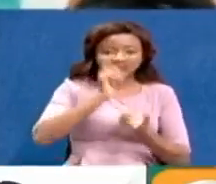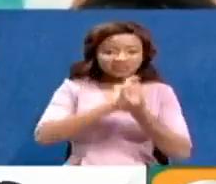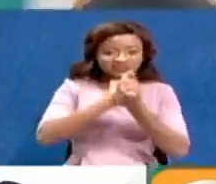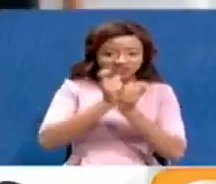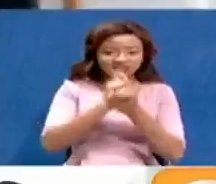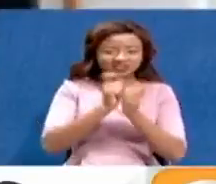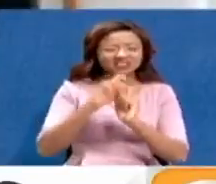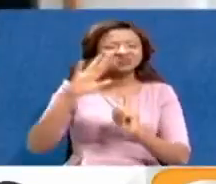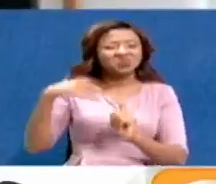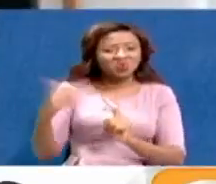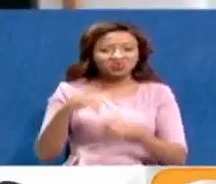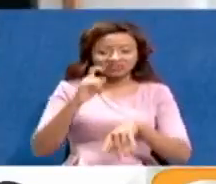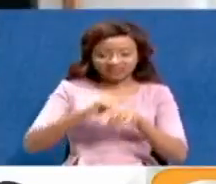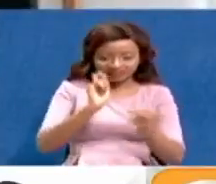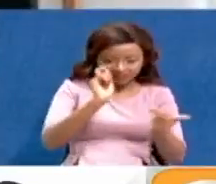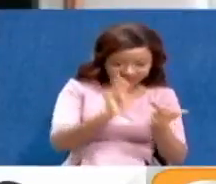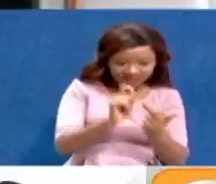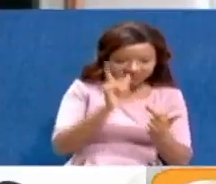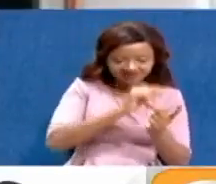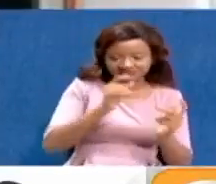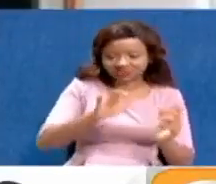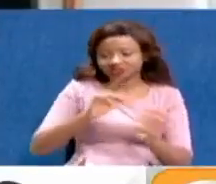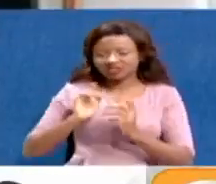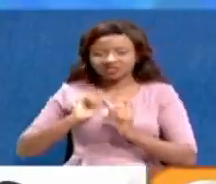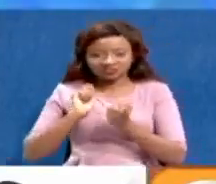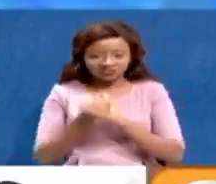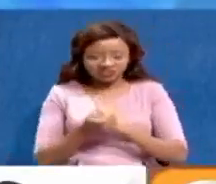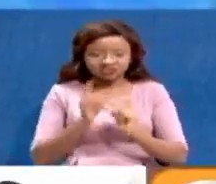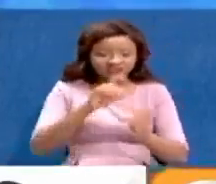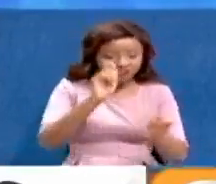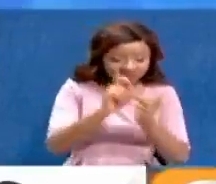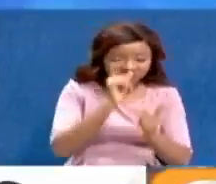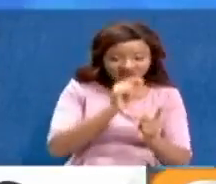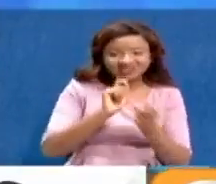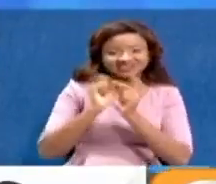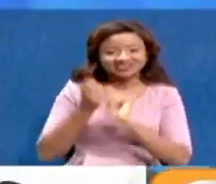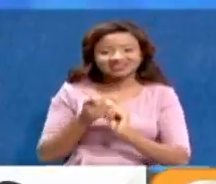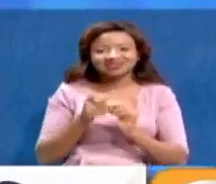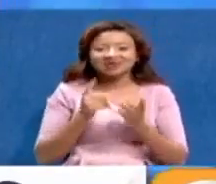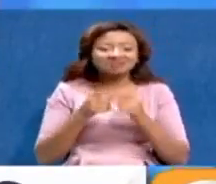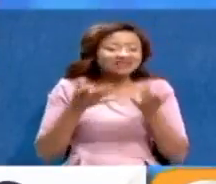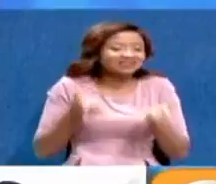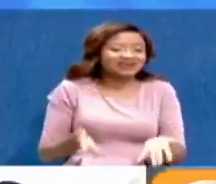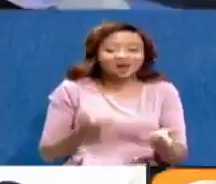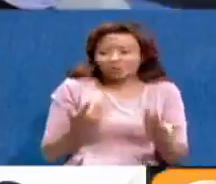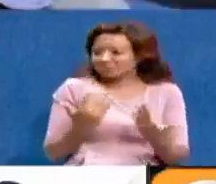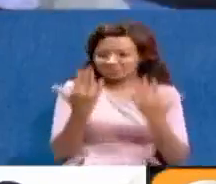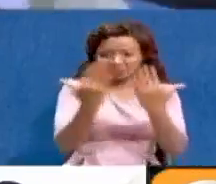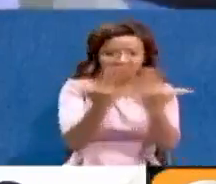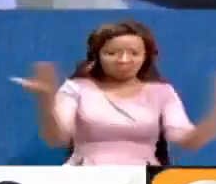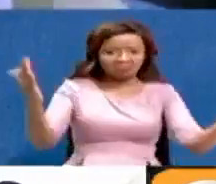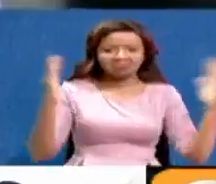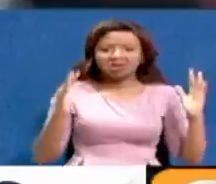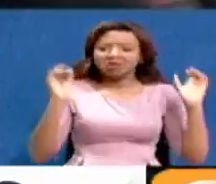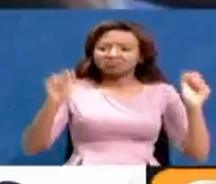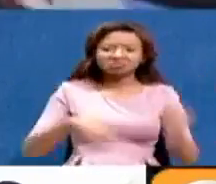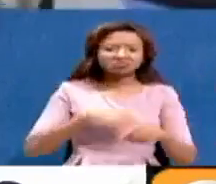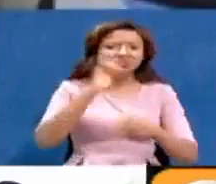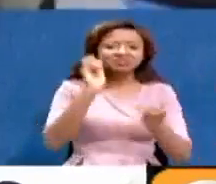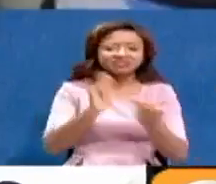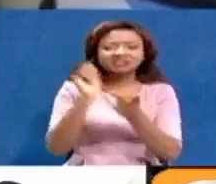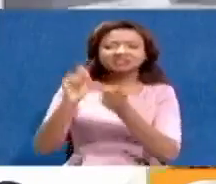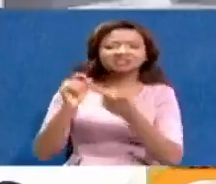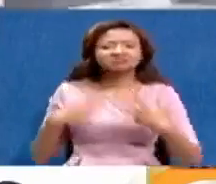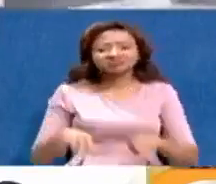and gloves between each test with a booth. This is no longer necessary, so providers can test as twice as many people